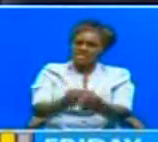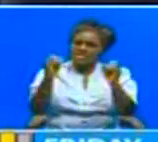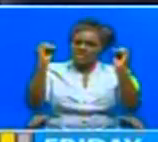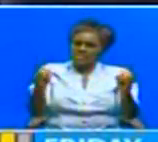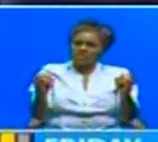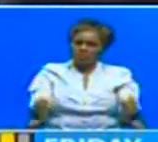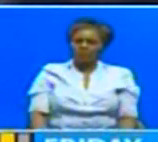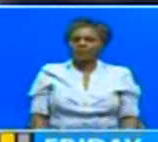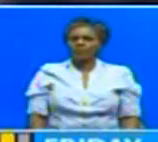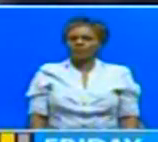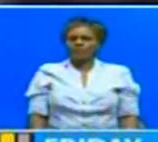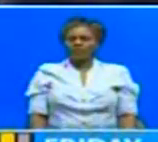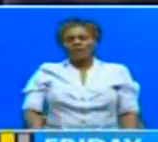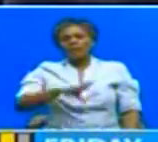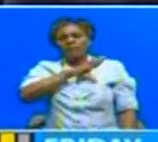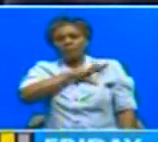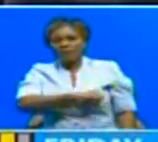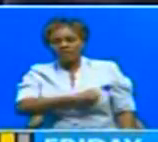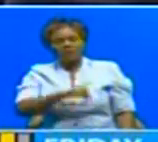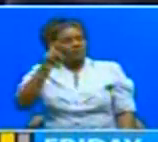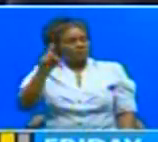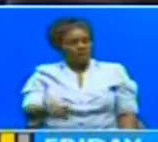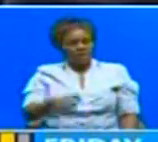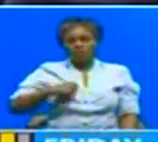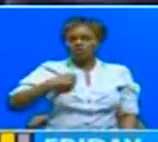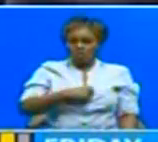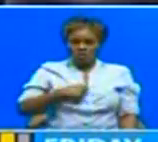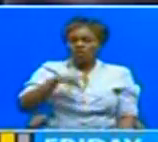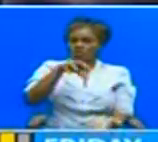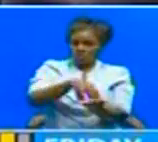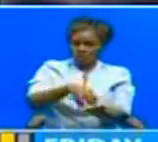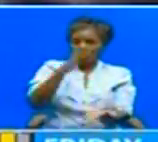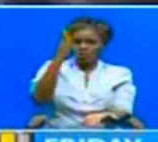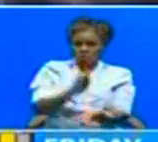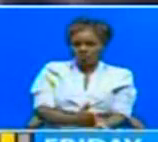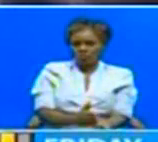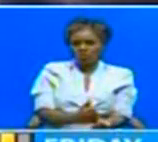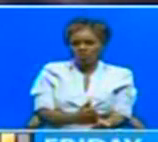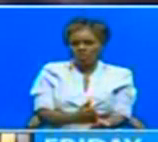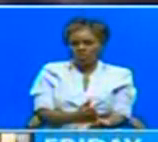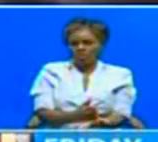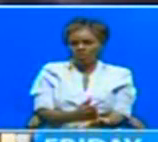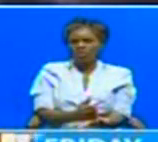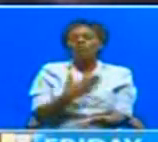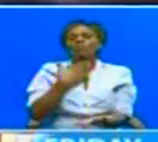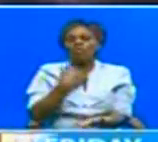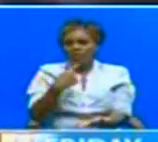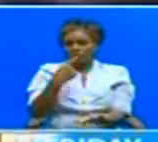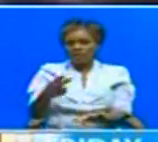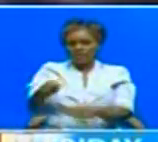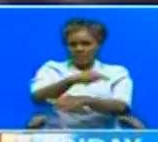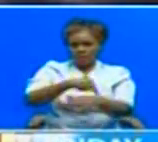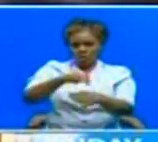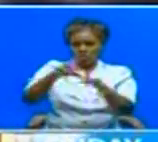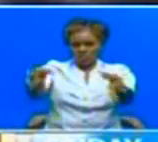do. So we all have to be patient. It is a very unfortunate situation that we would really want to tell the National